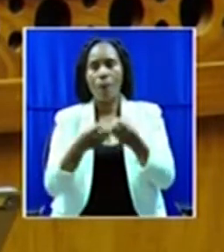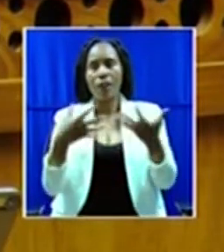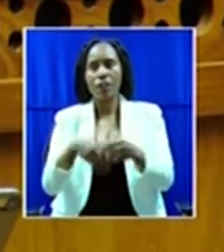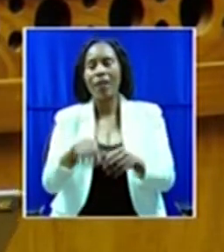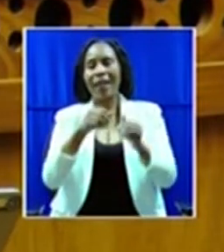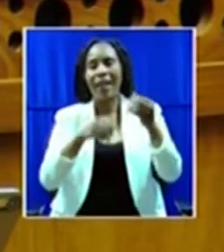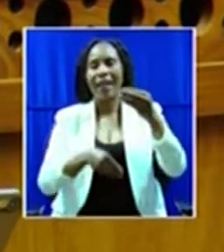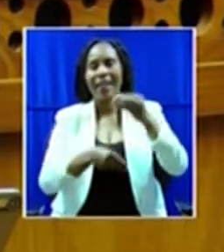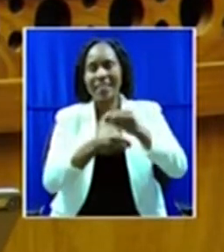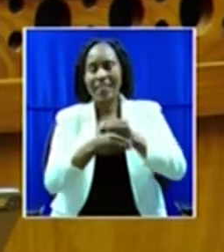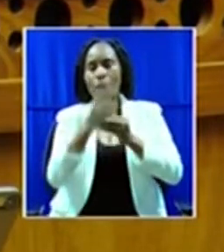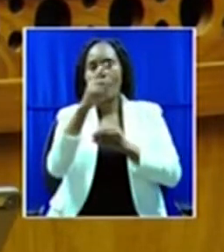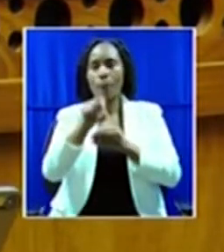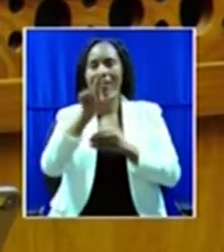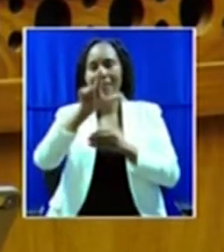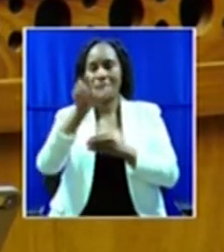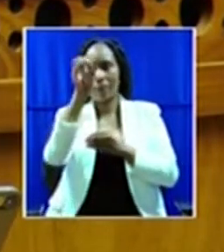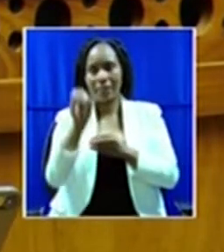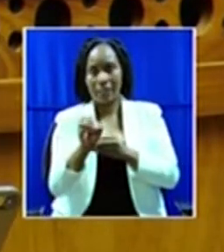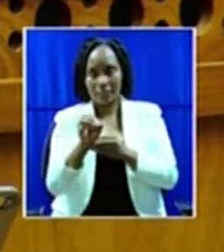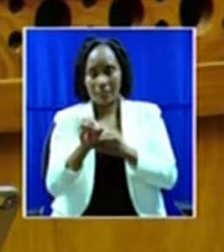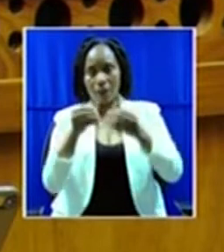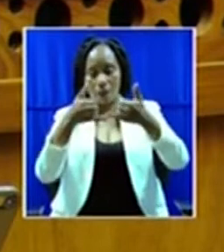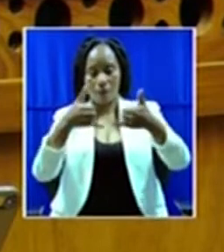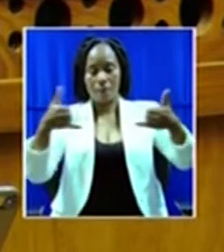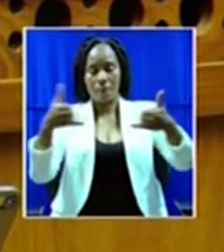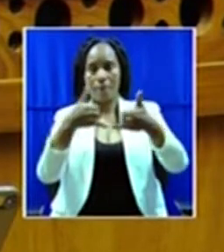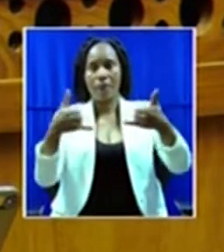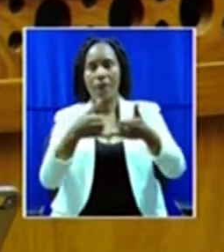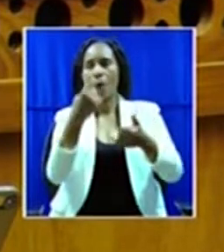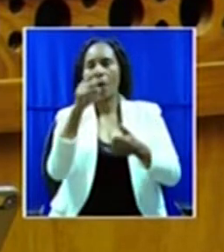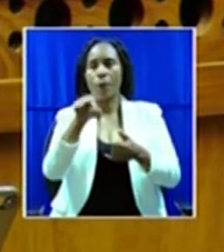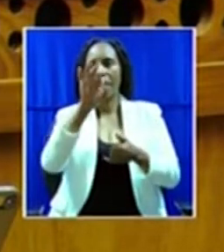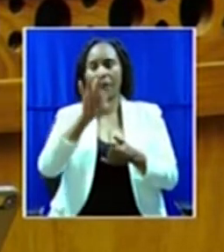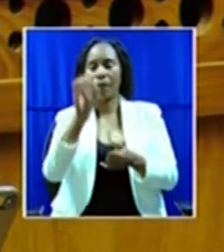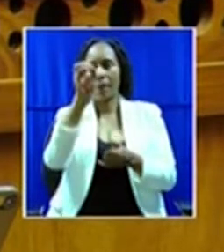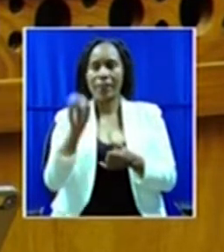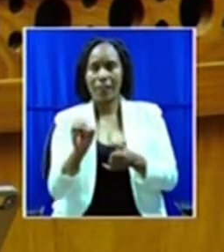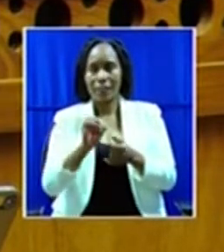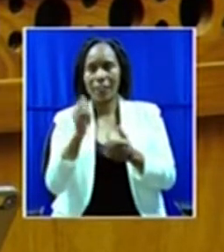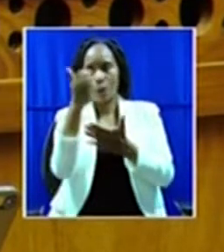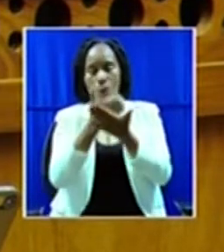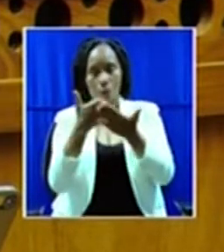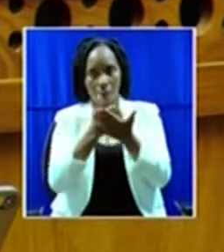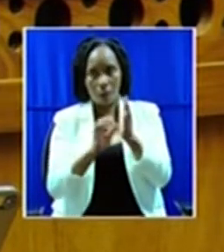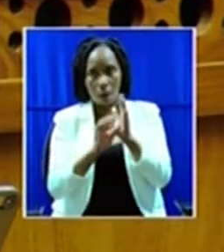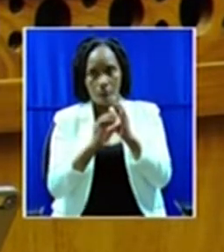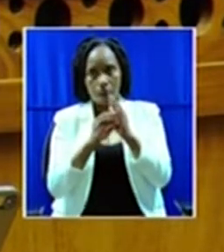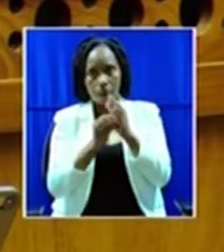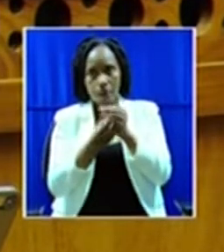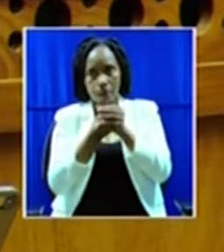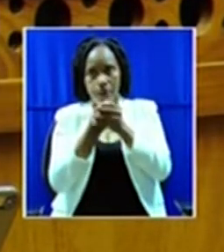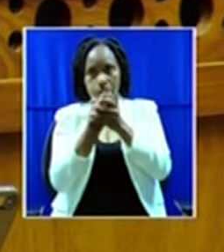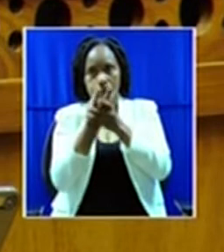1.7% to the baseline of 1.3% economic growth, bringing average